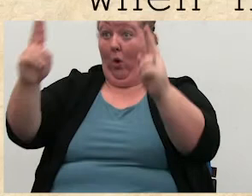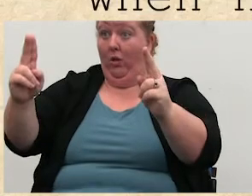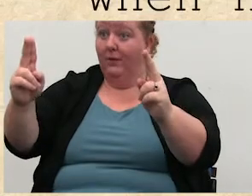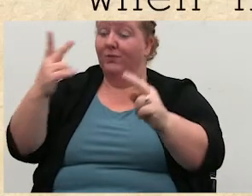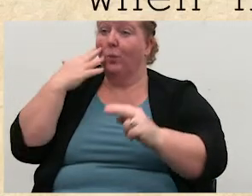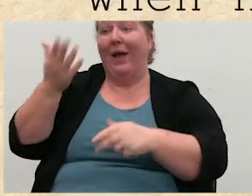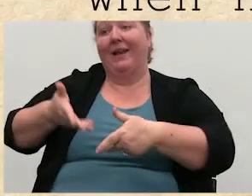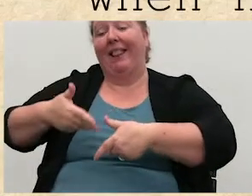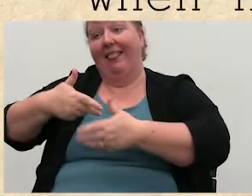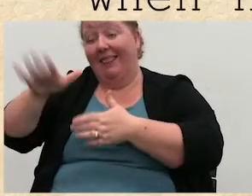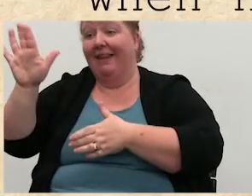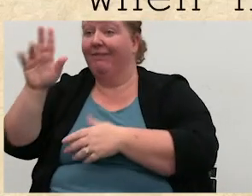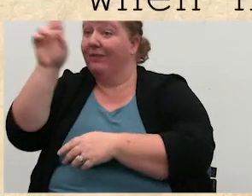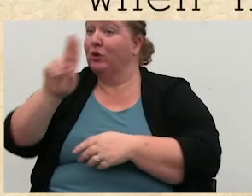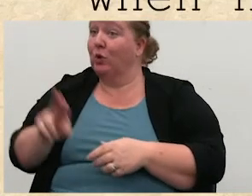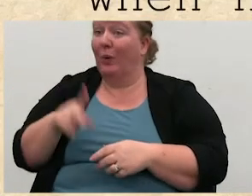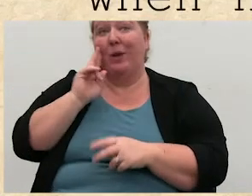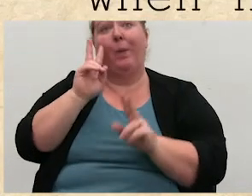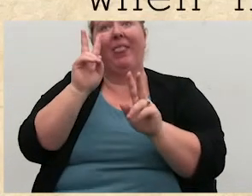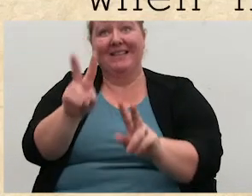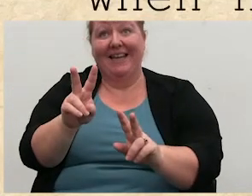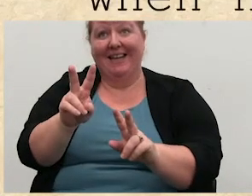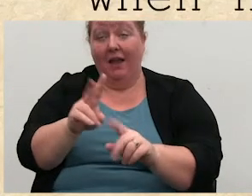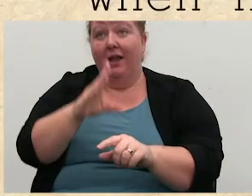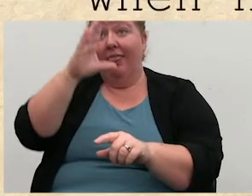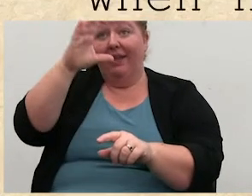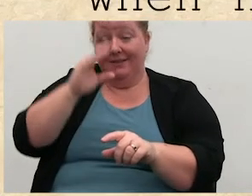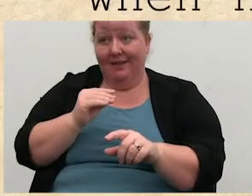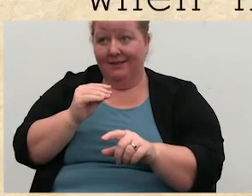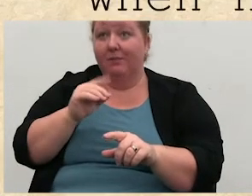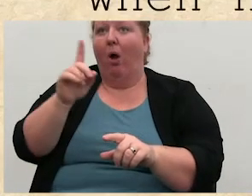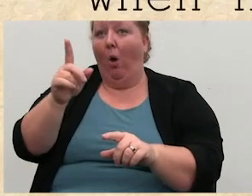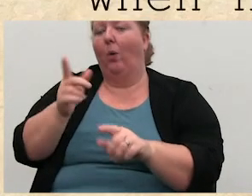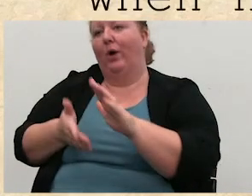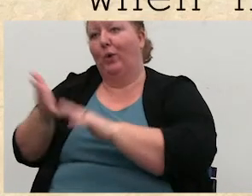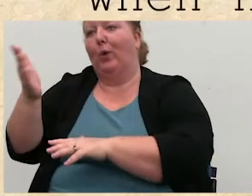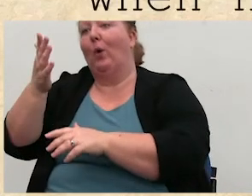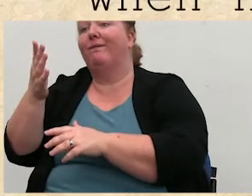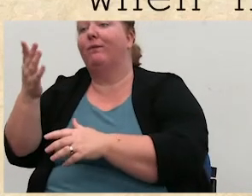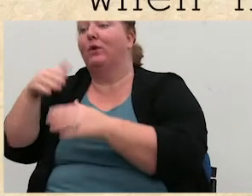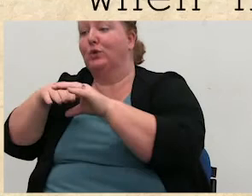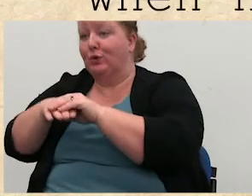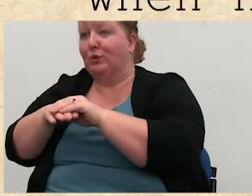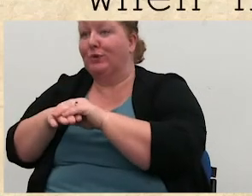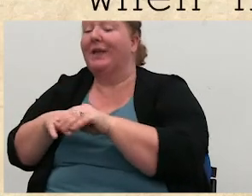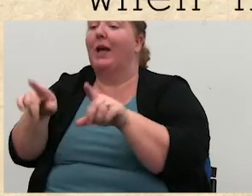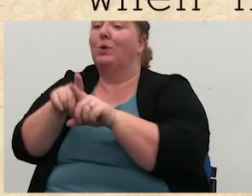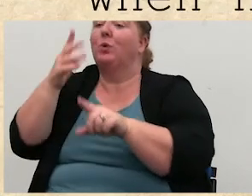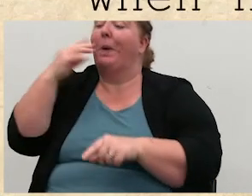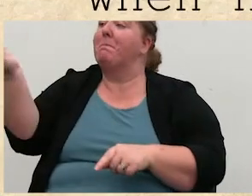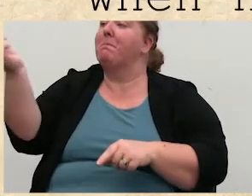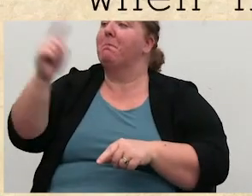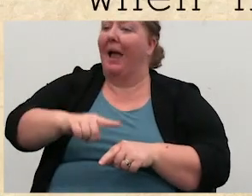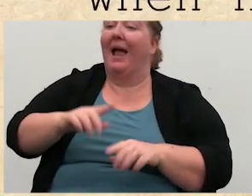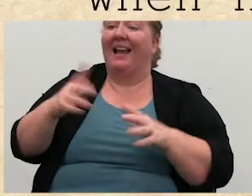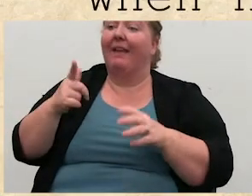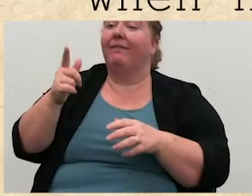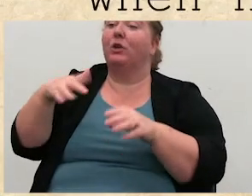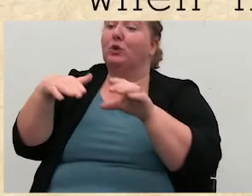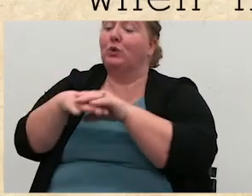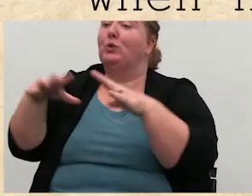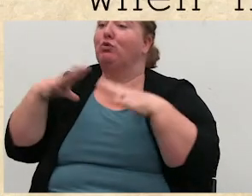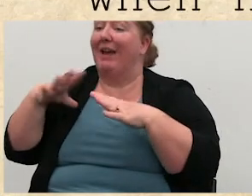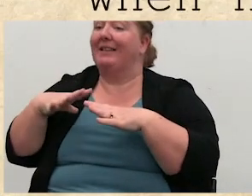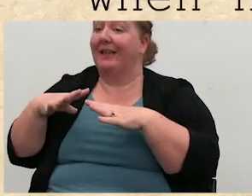when he leaves for school, and which tells him to call for shoes, and also to destroy the notice when he comes back, if he has the shoes